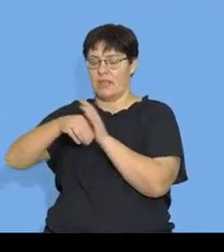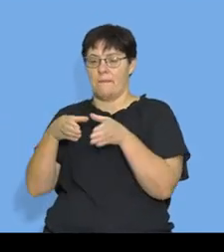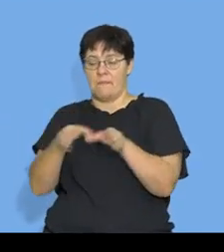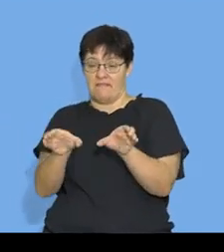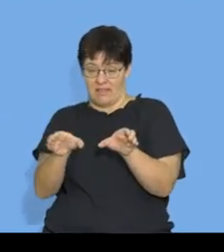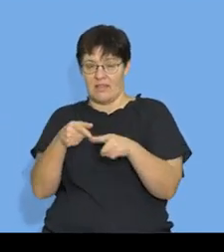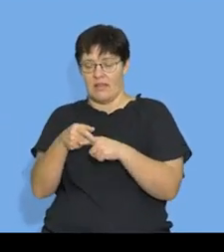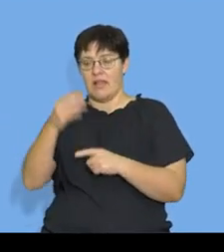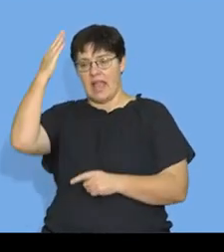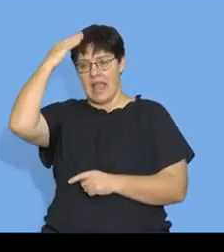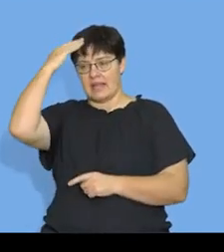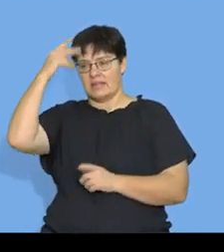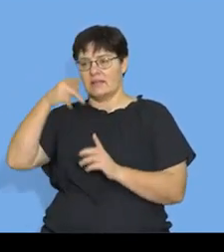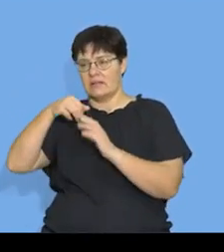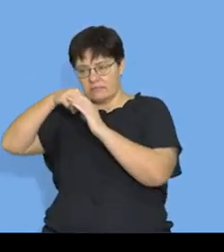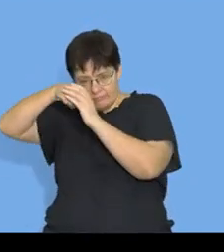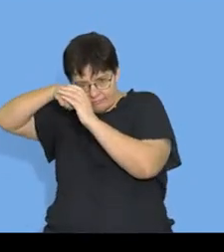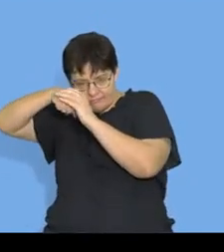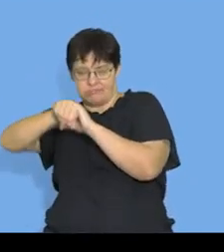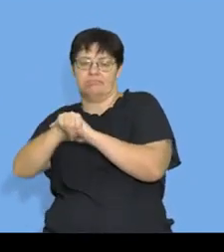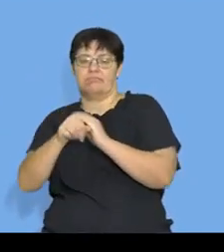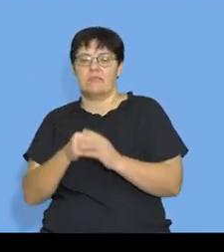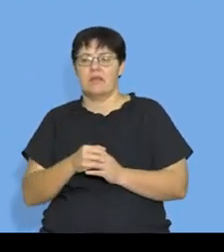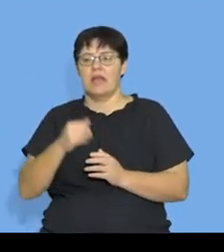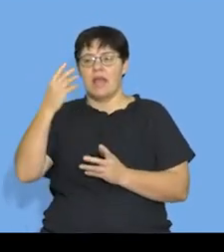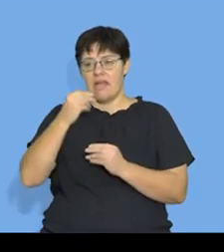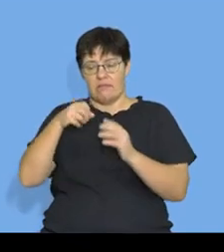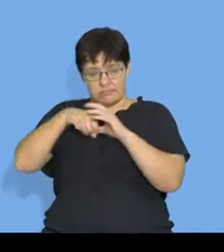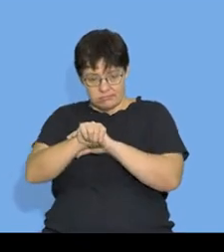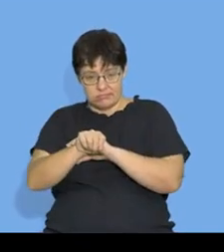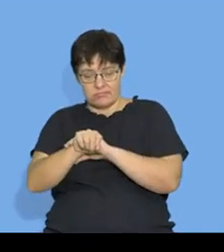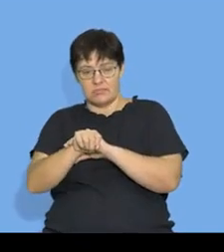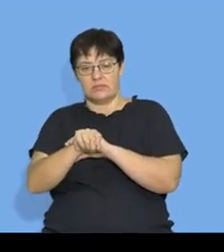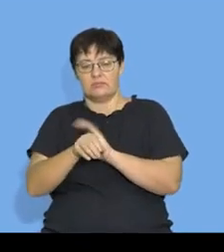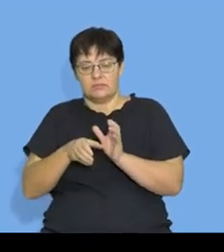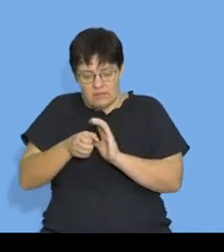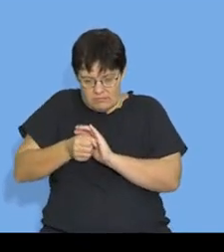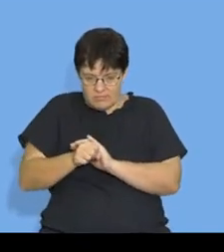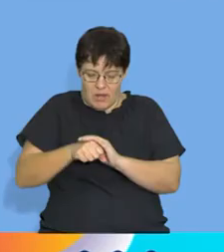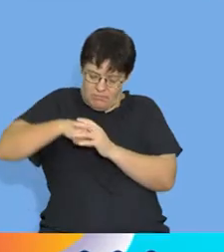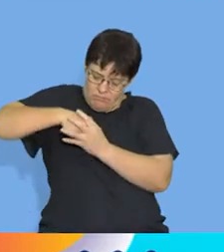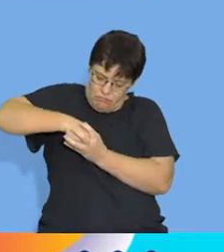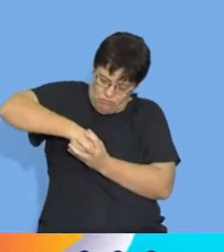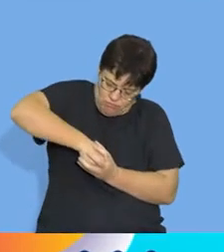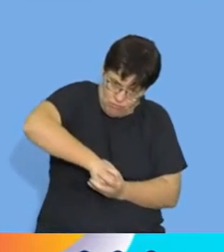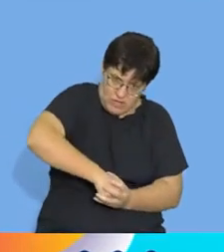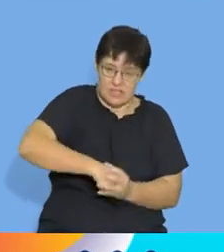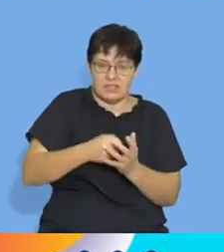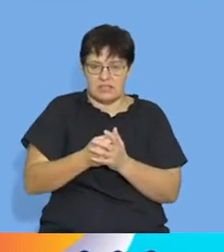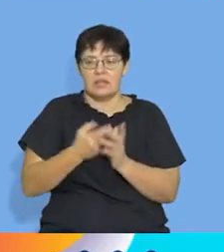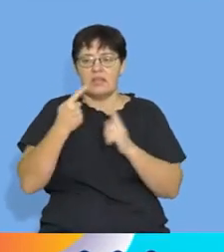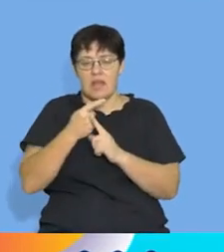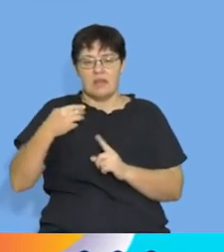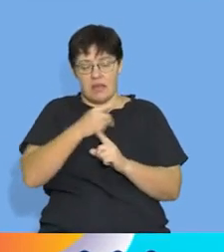the pelvic girdle and the head thus engages. We say that the head now engages into the cervix, applying pressure